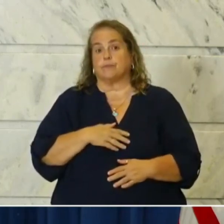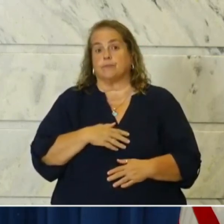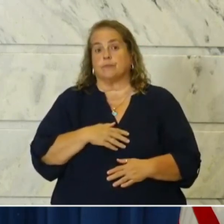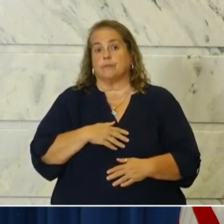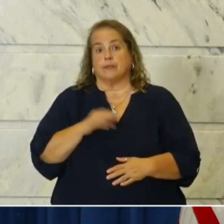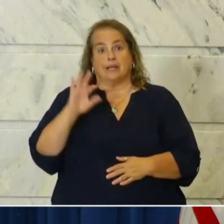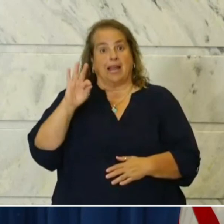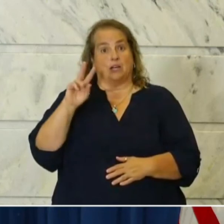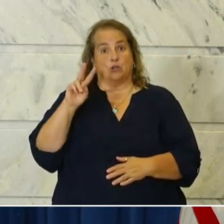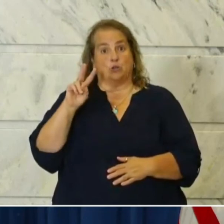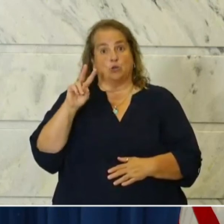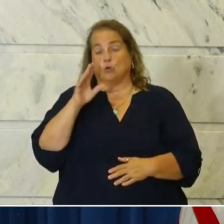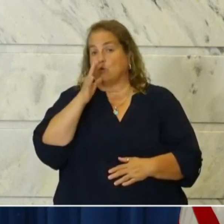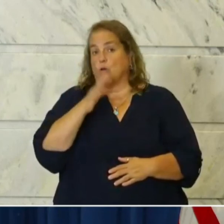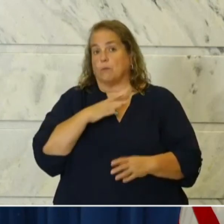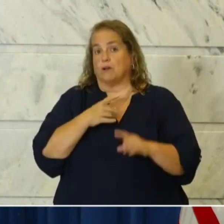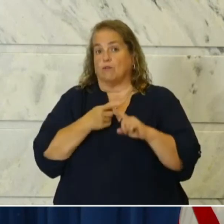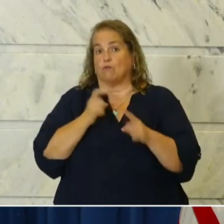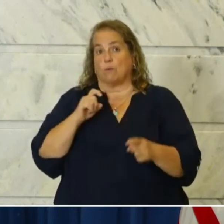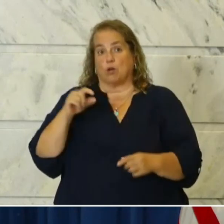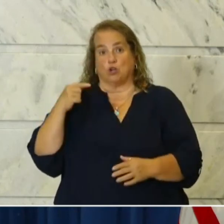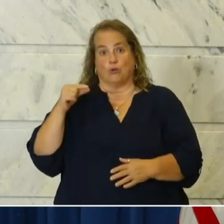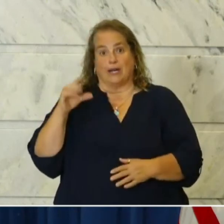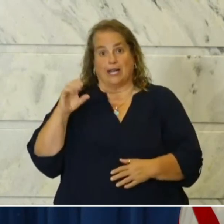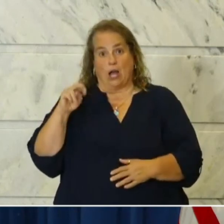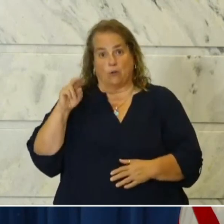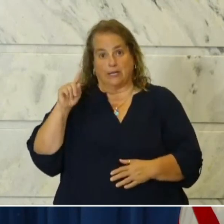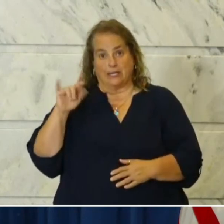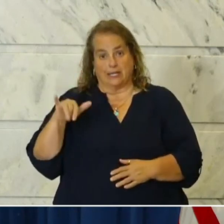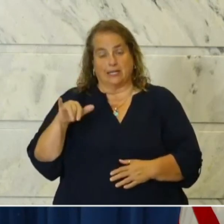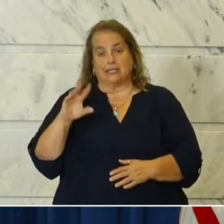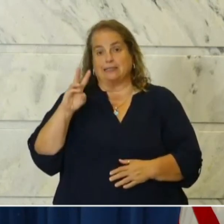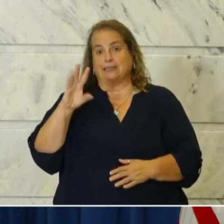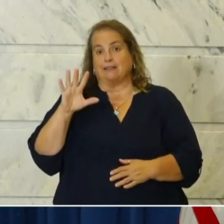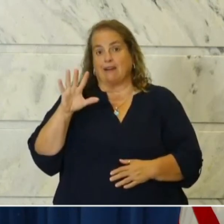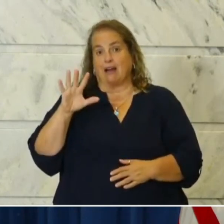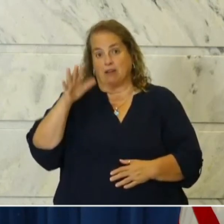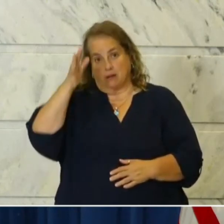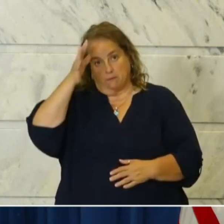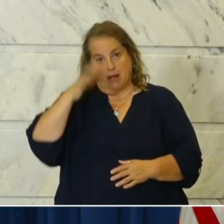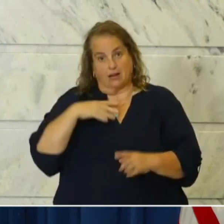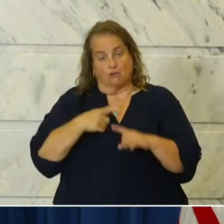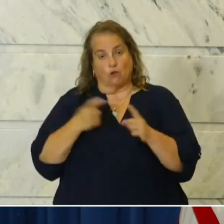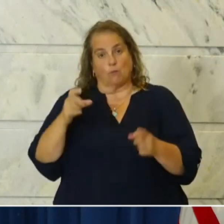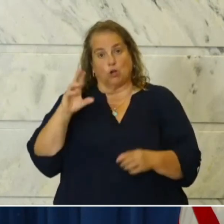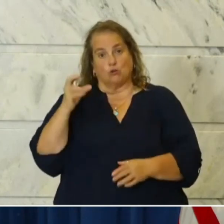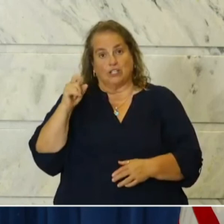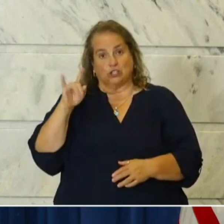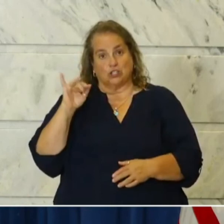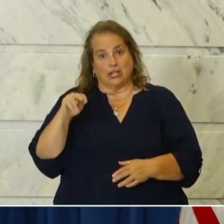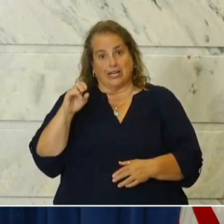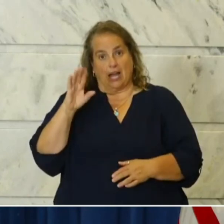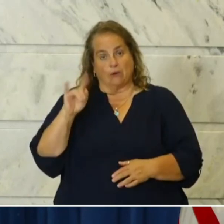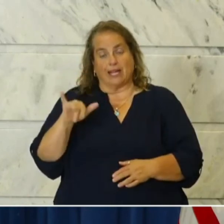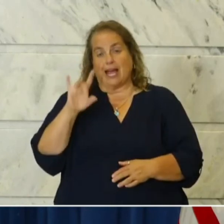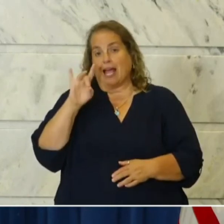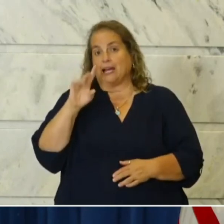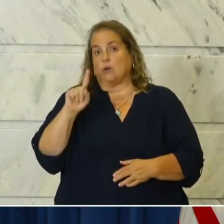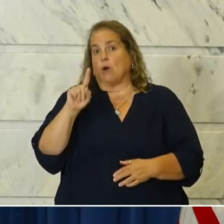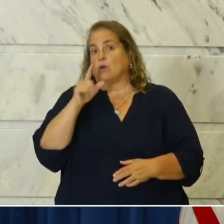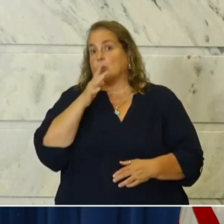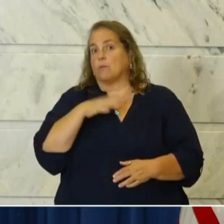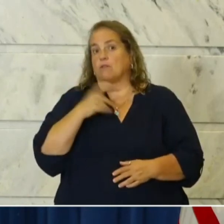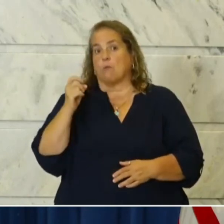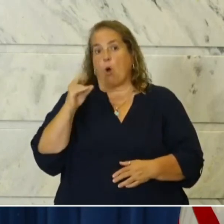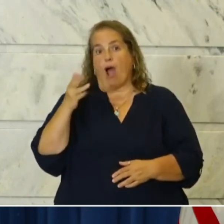a 92-year-old woman from Greene County, a 65-year-old man from Christian County, an 81-year-old woman from